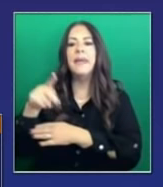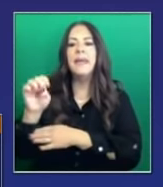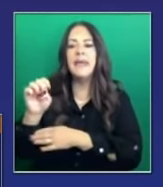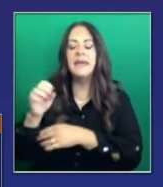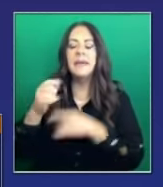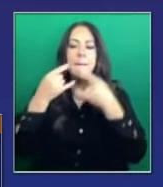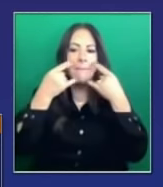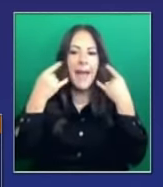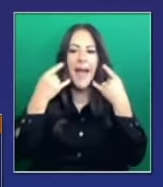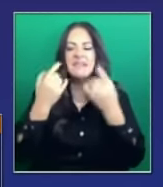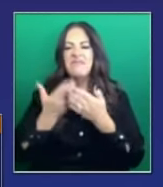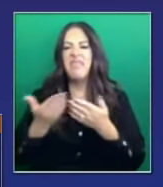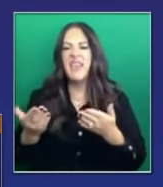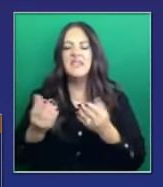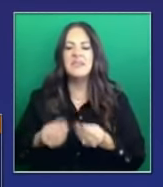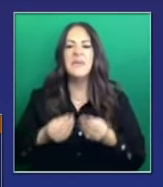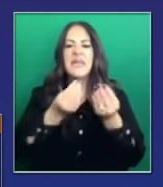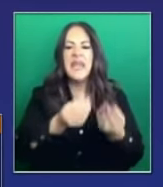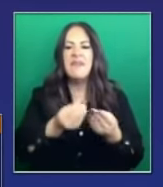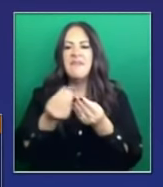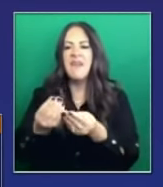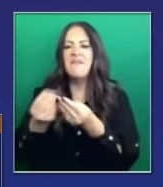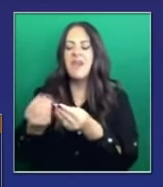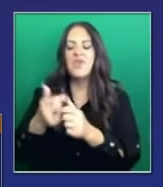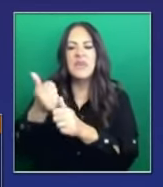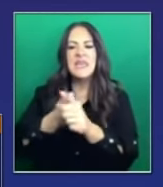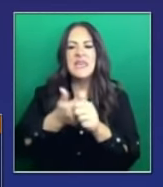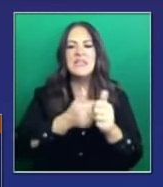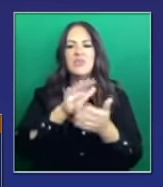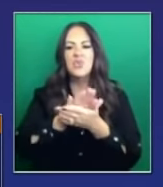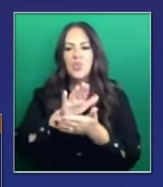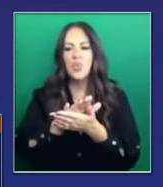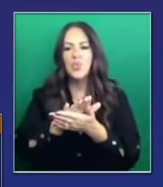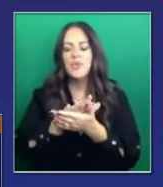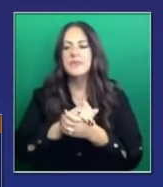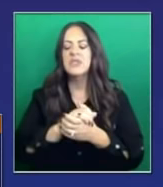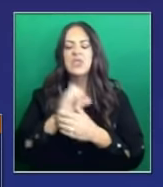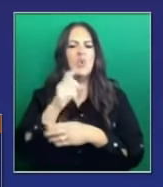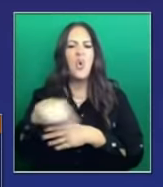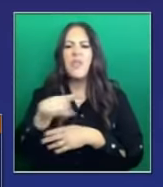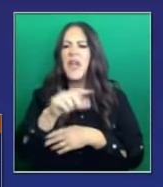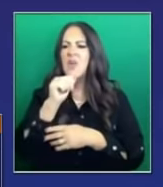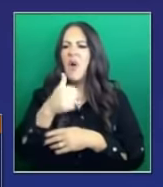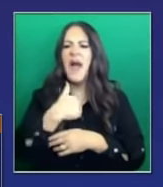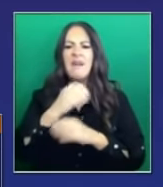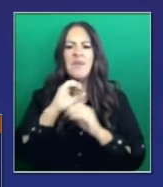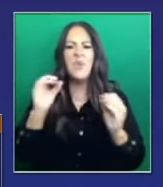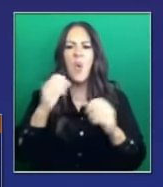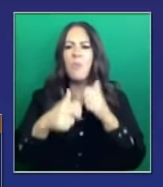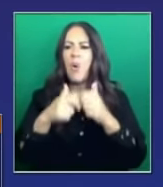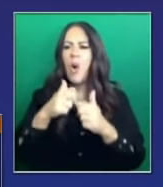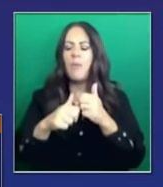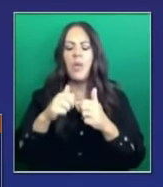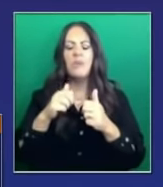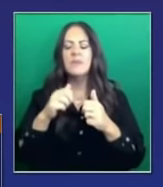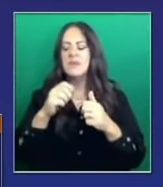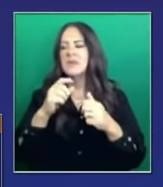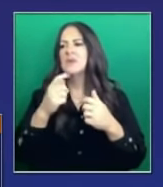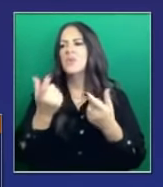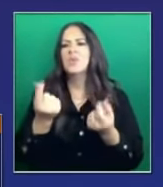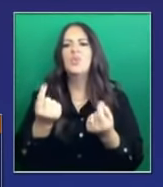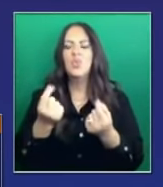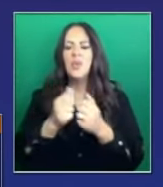August, provided those supports so there was no issues on face coverings and masking, at least providing that 60 days up front.